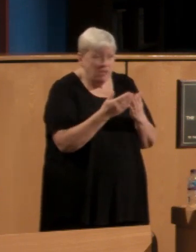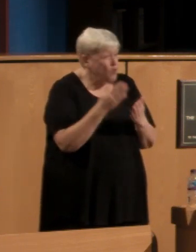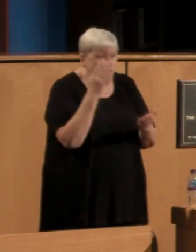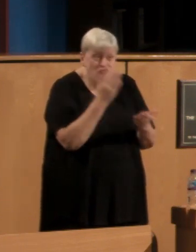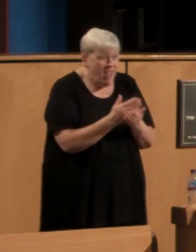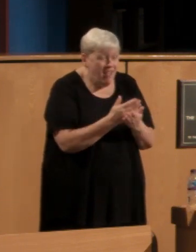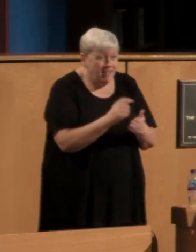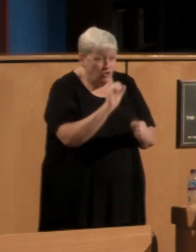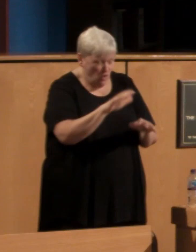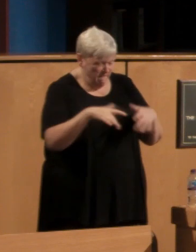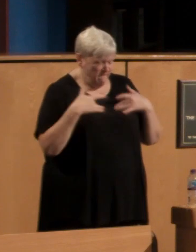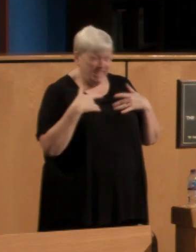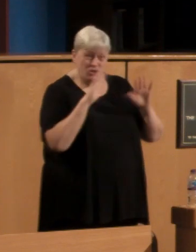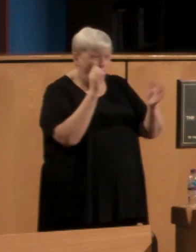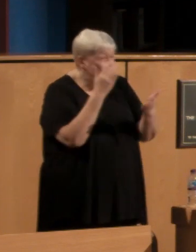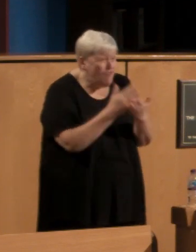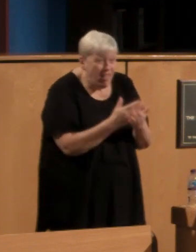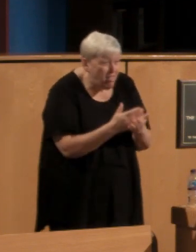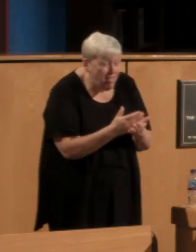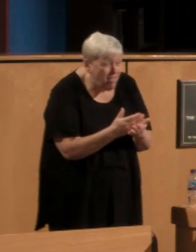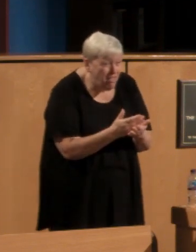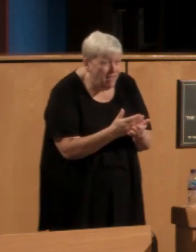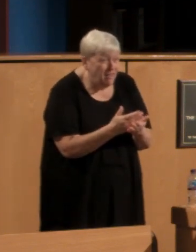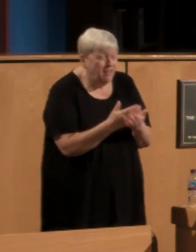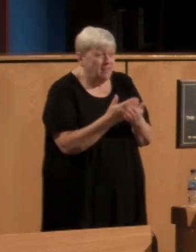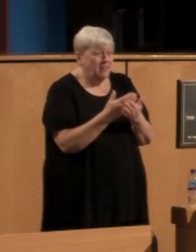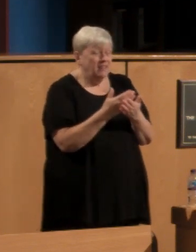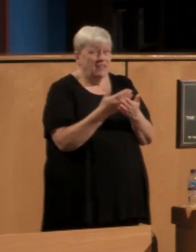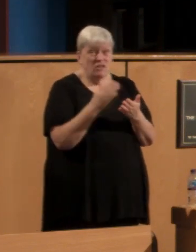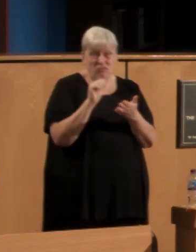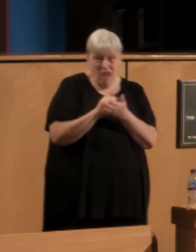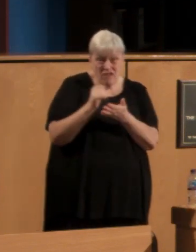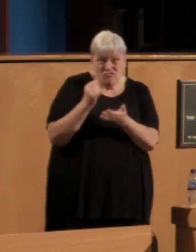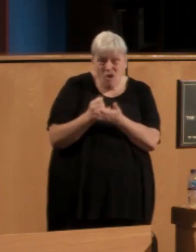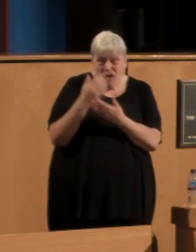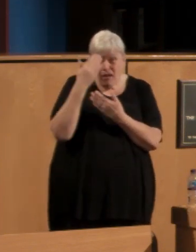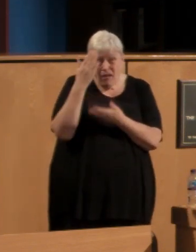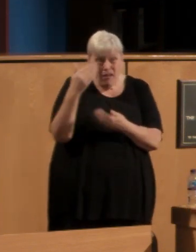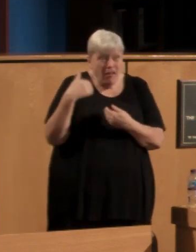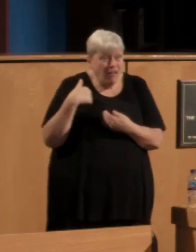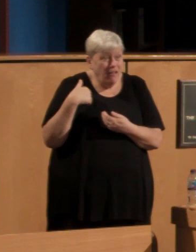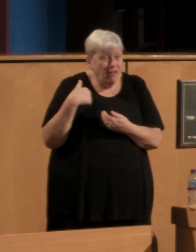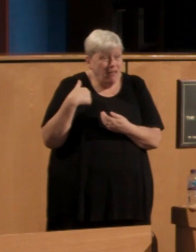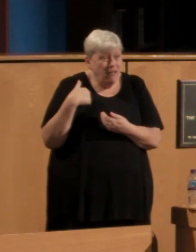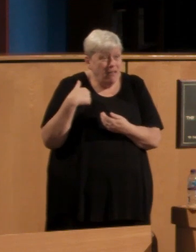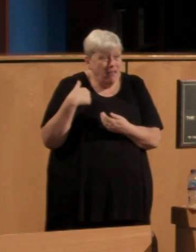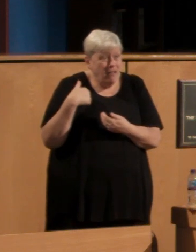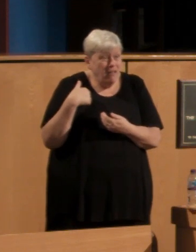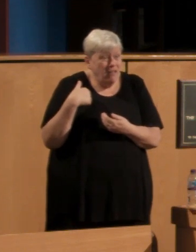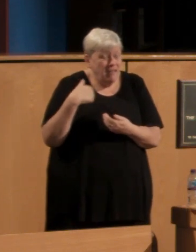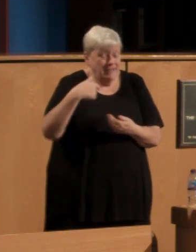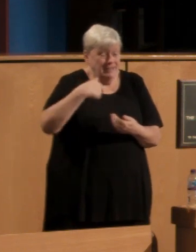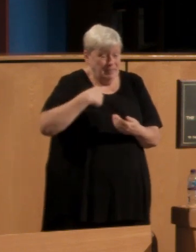not real, and the worry that, are they right? Like, to me, that is what is